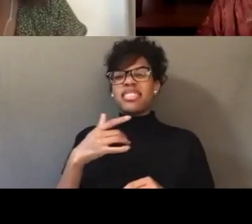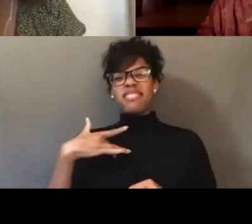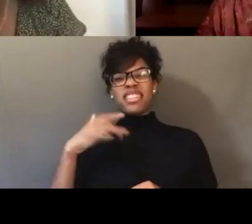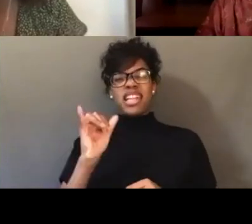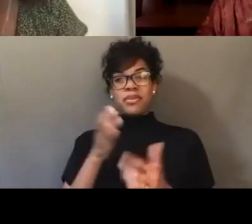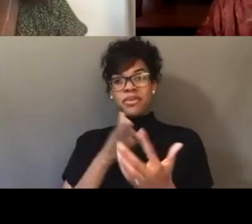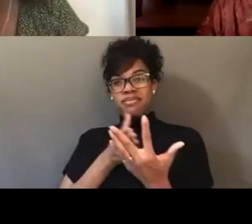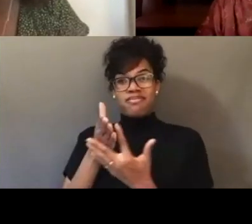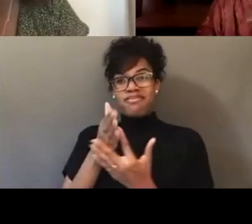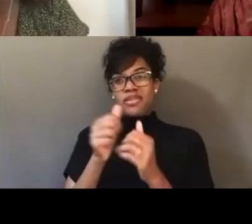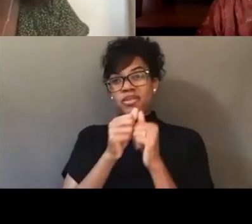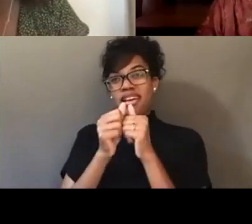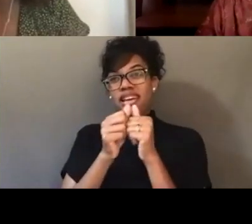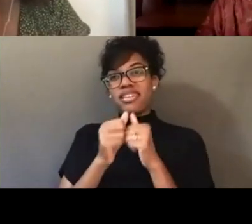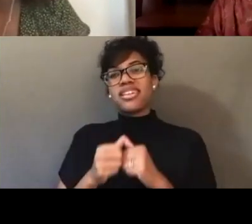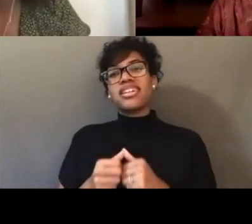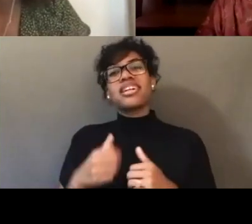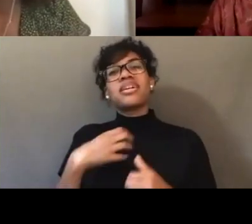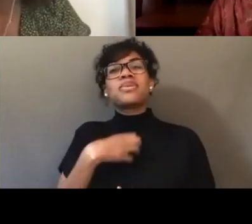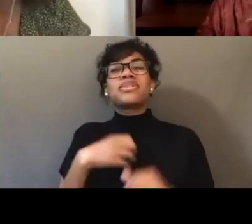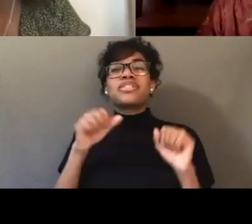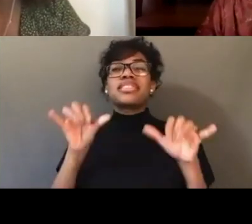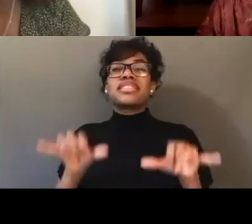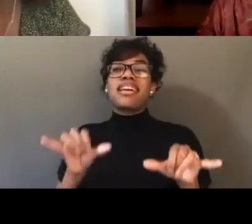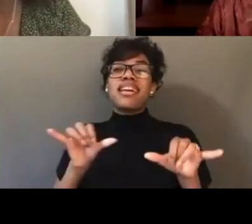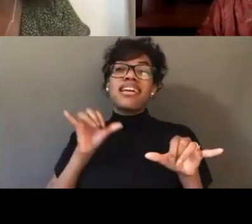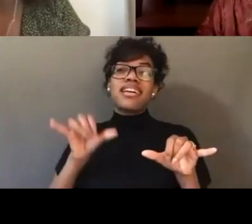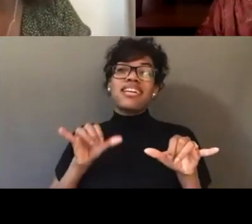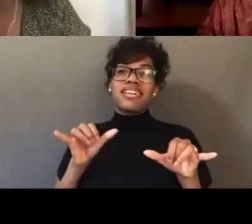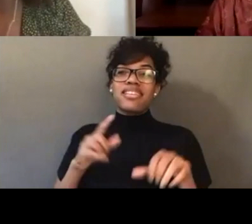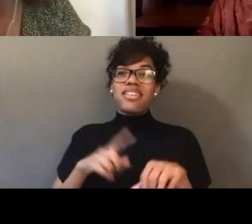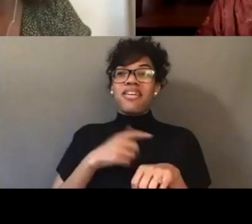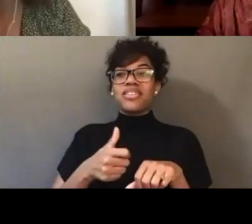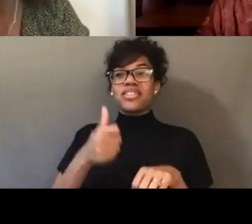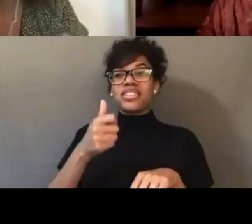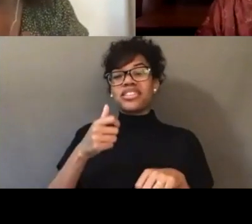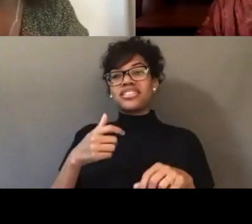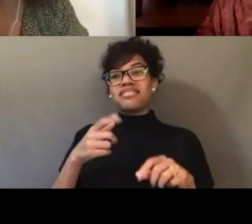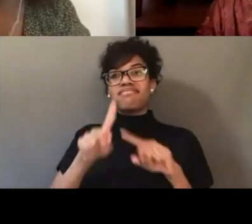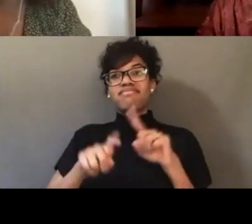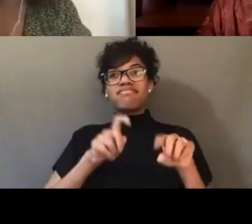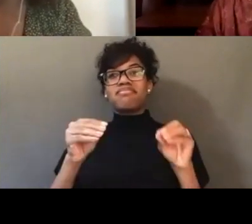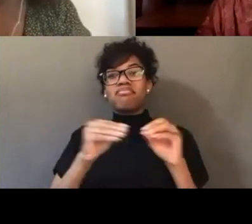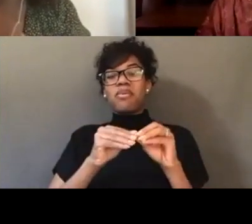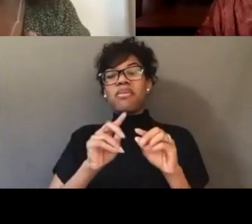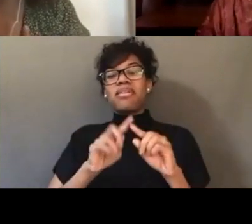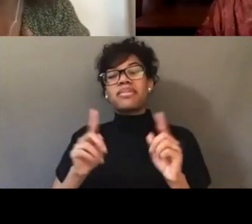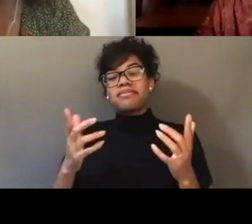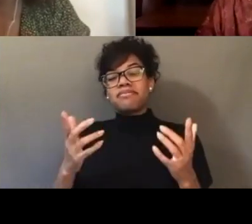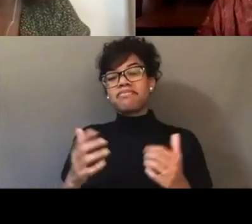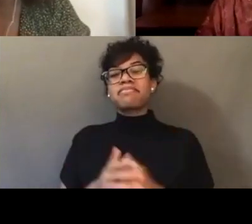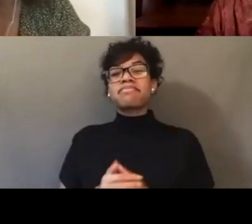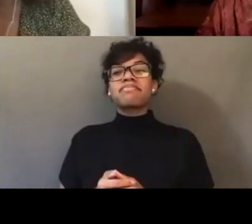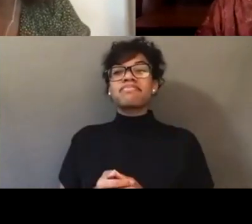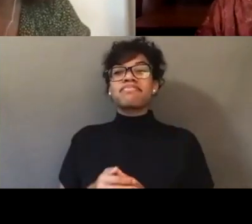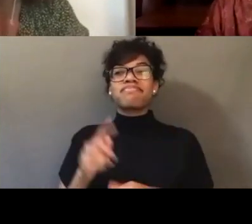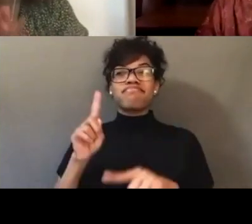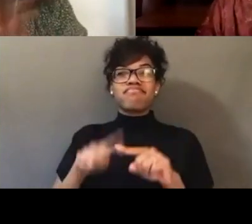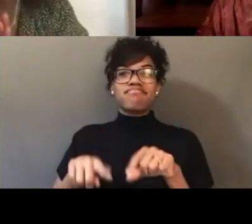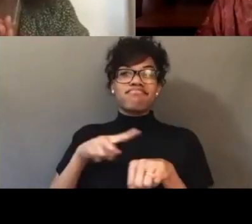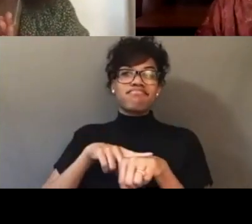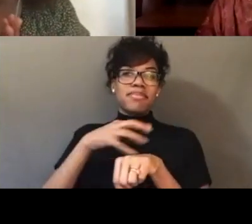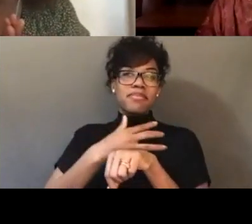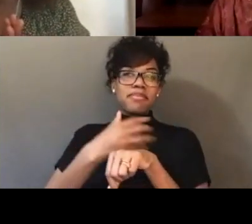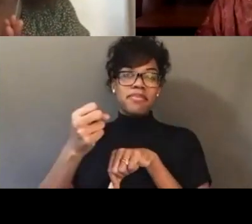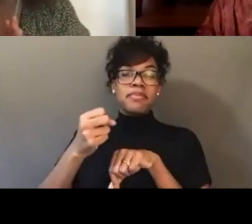I have so many more questions. But as we get to wrap tonight, there will be an evaluation placed in the chat